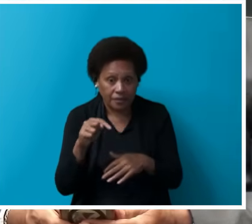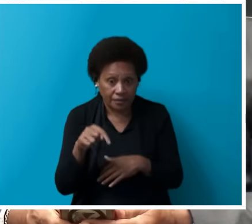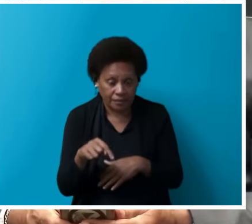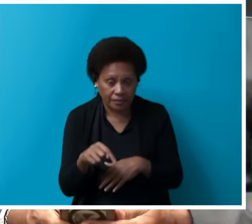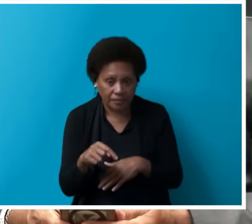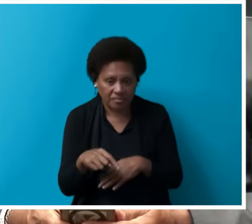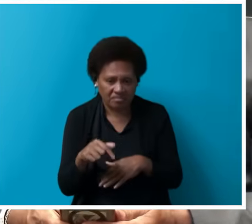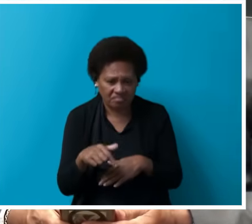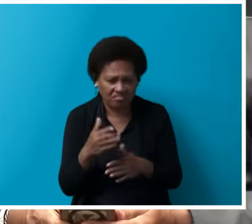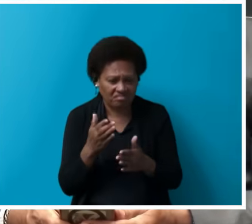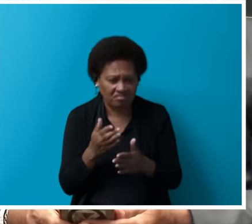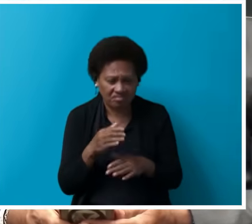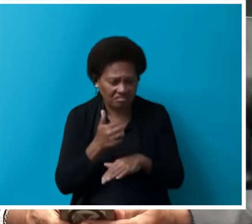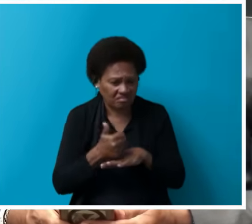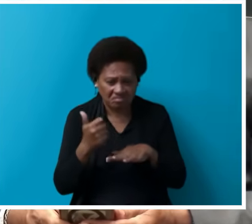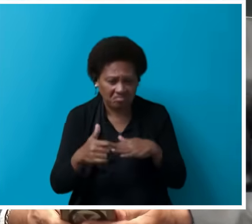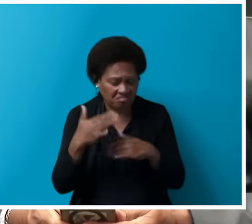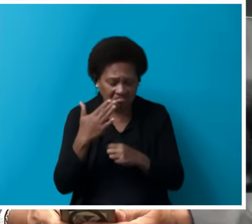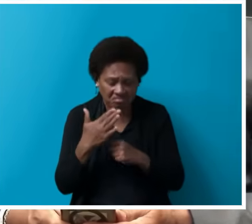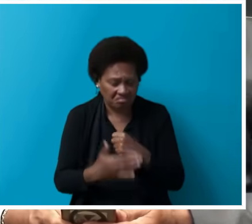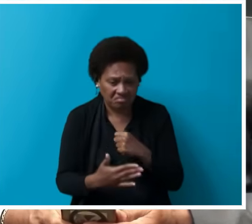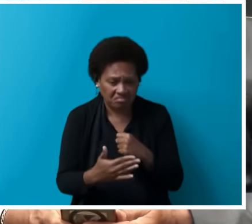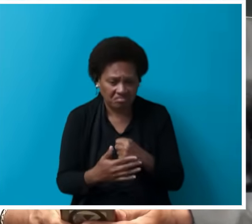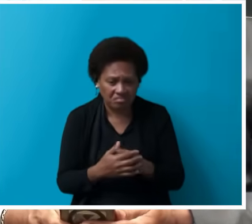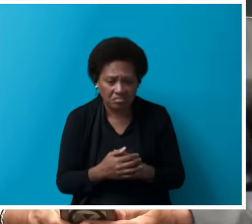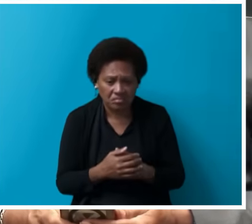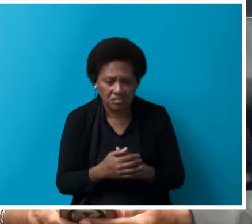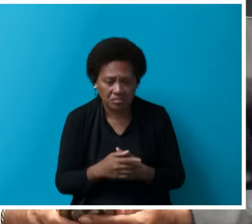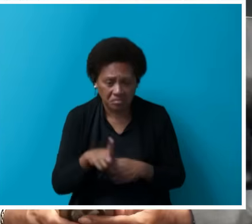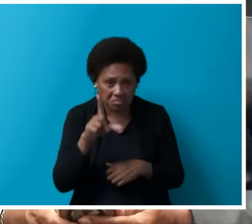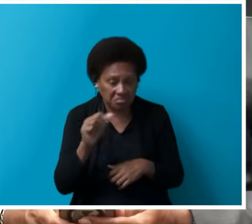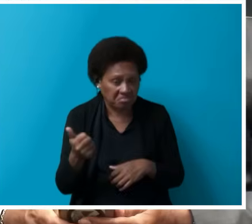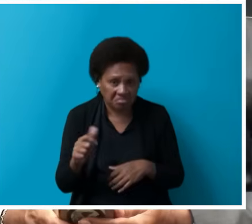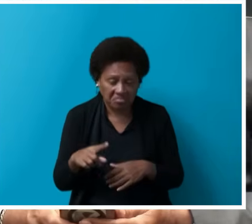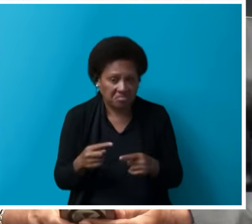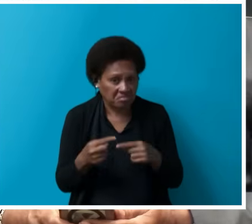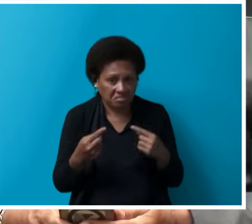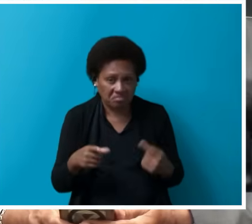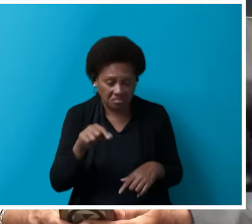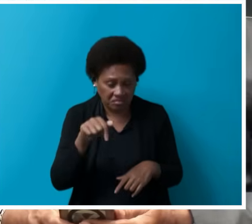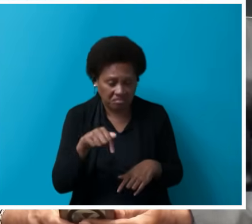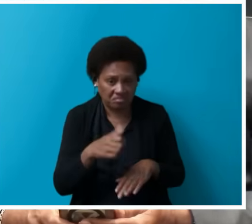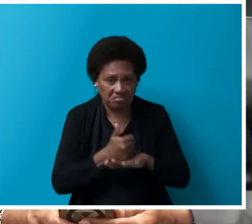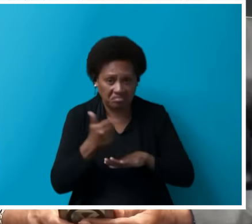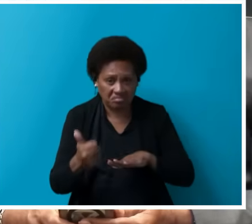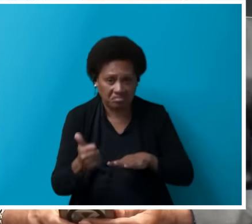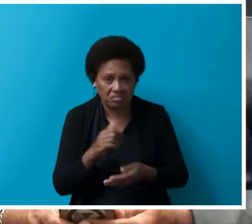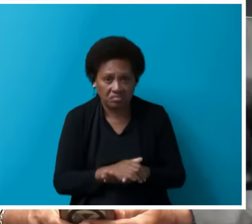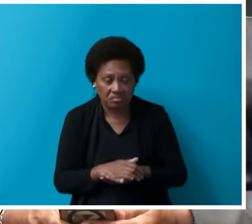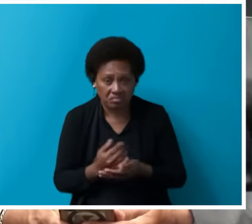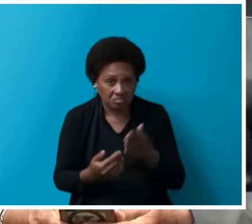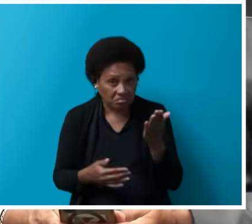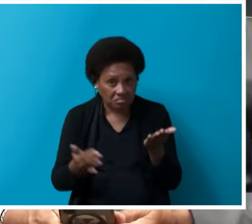this country. We were actually fed up hearing that. We are not as bad as, what I'm saying is I'm just